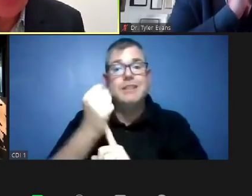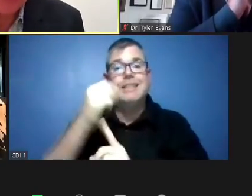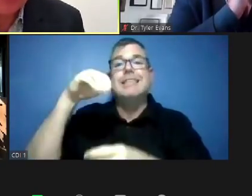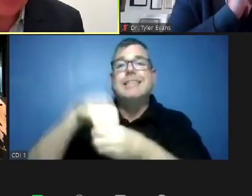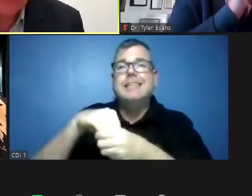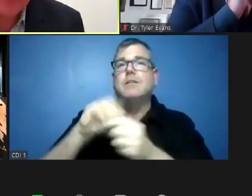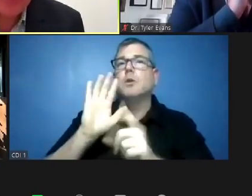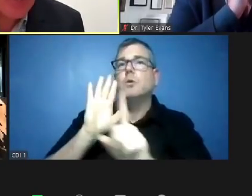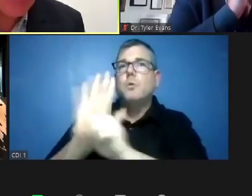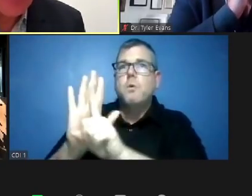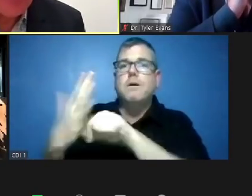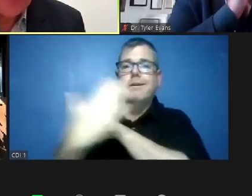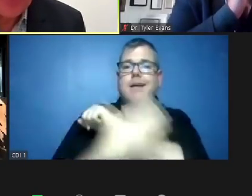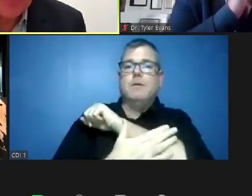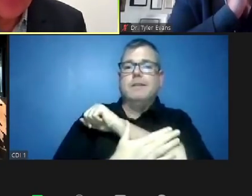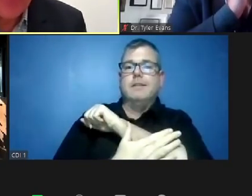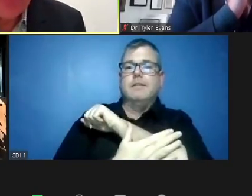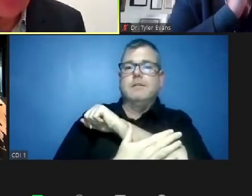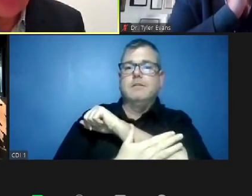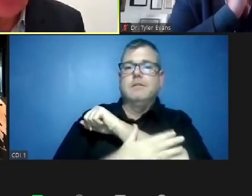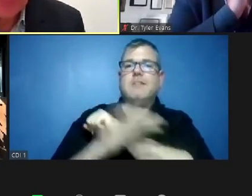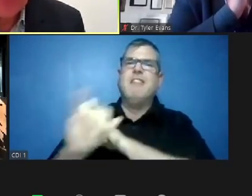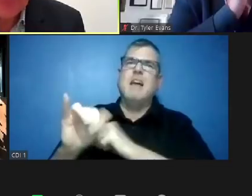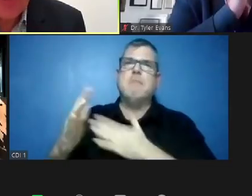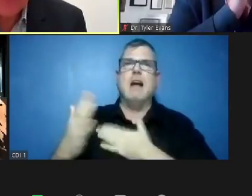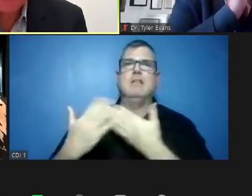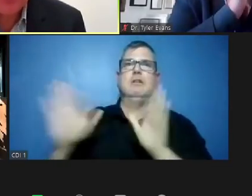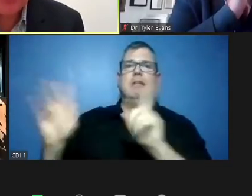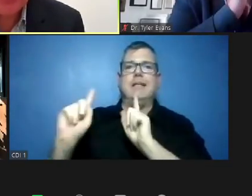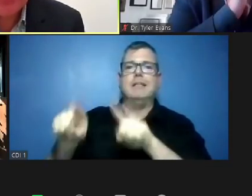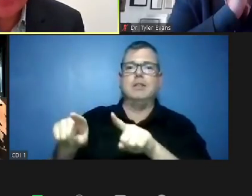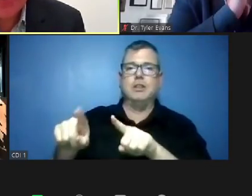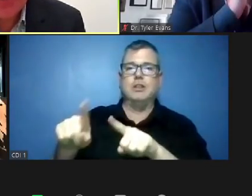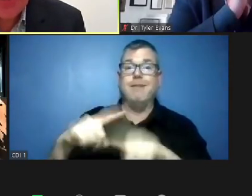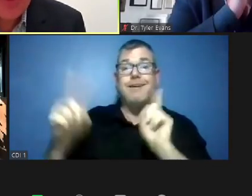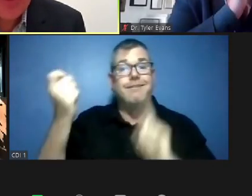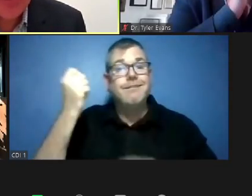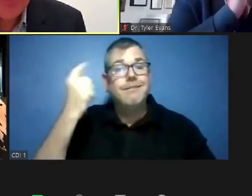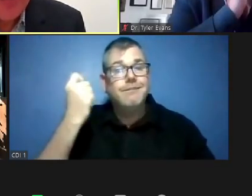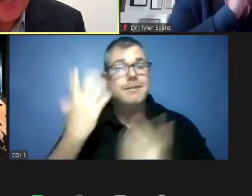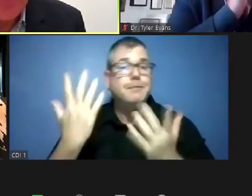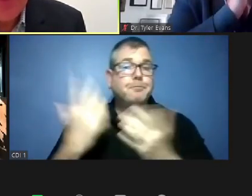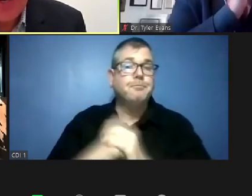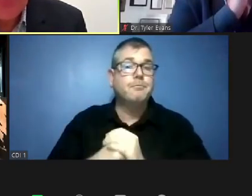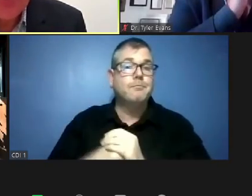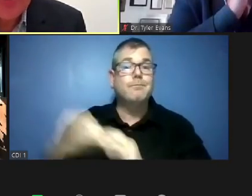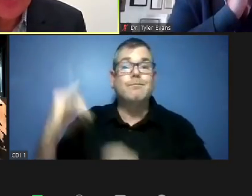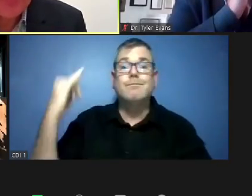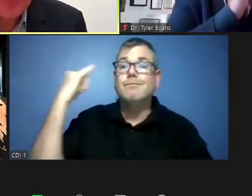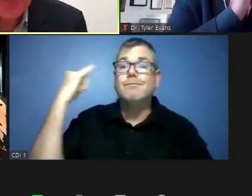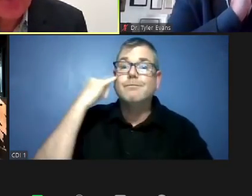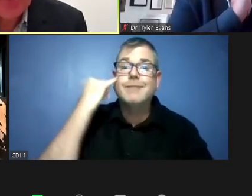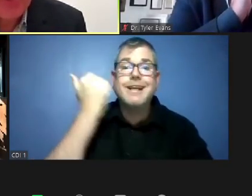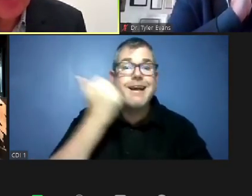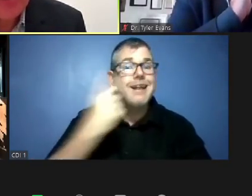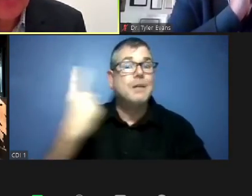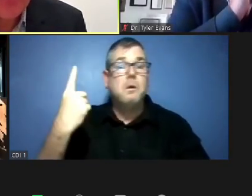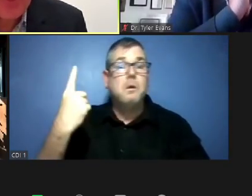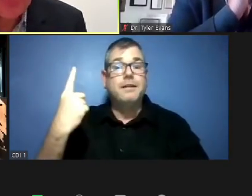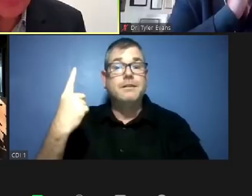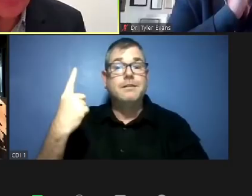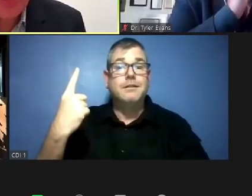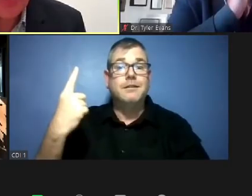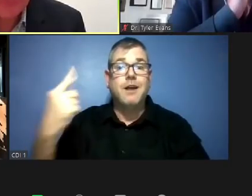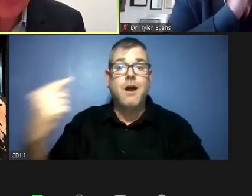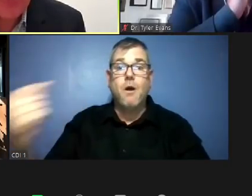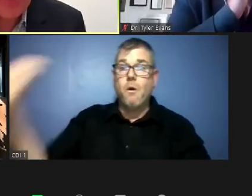response. However, having said that, if you are offered a vaccine anywhere, I would take an opportunistic